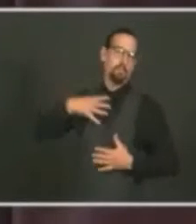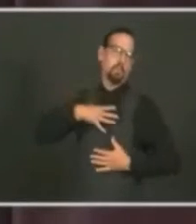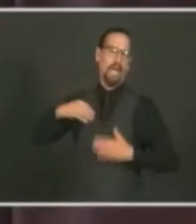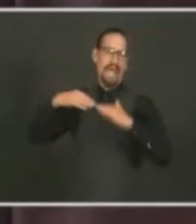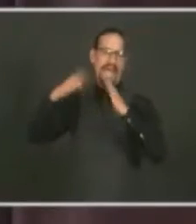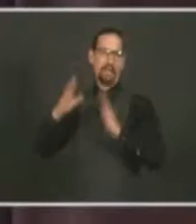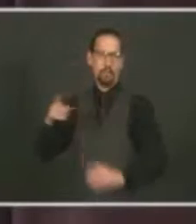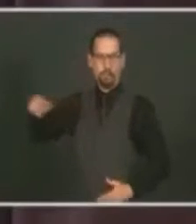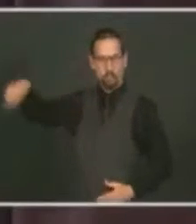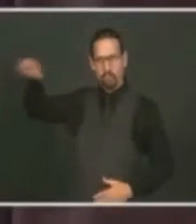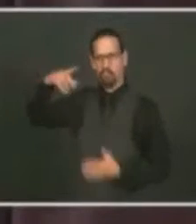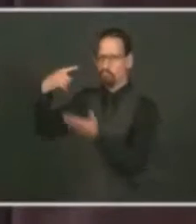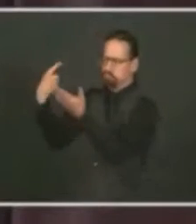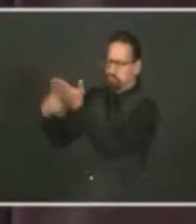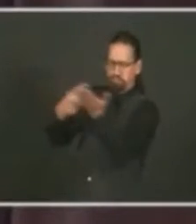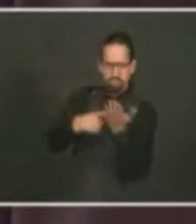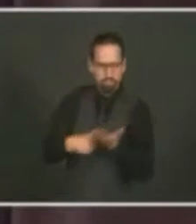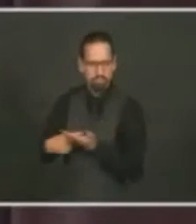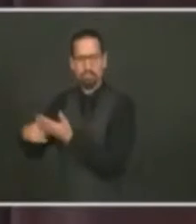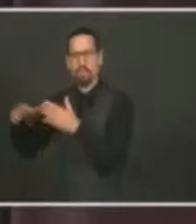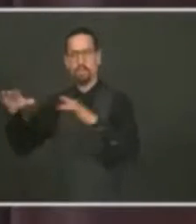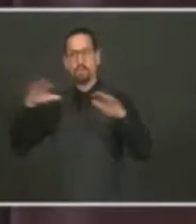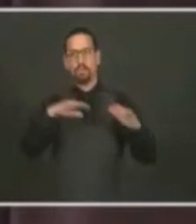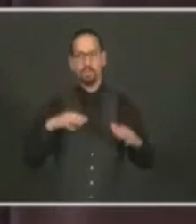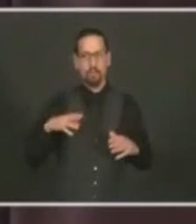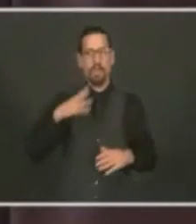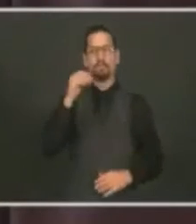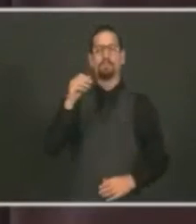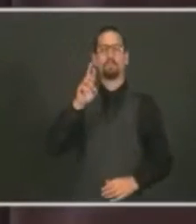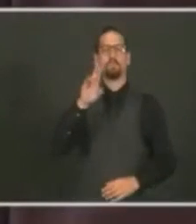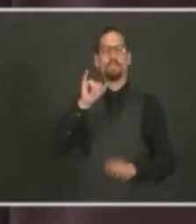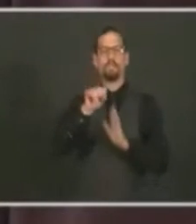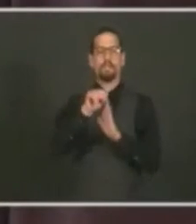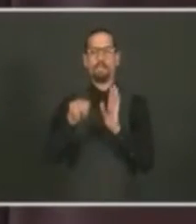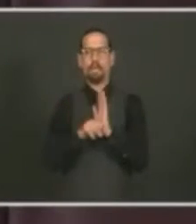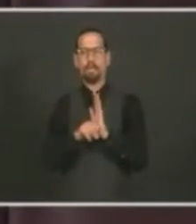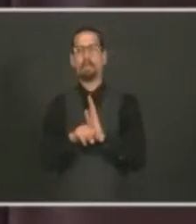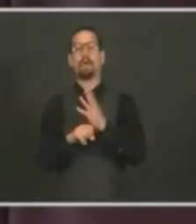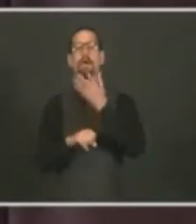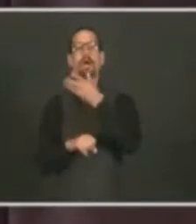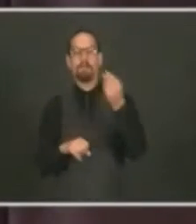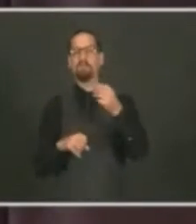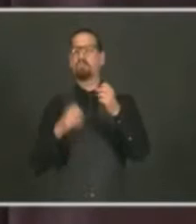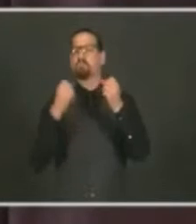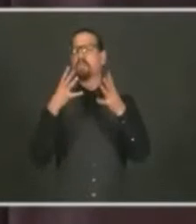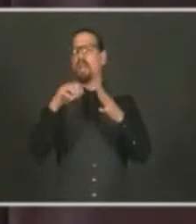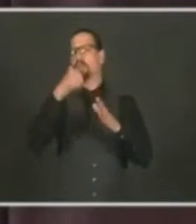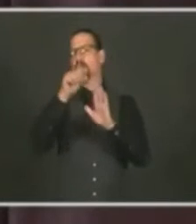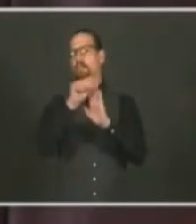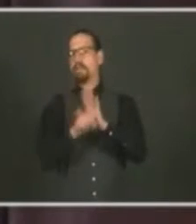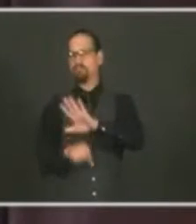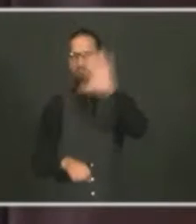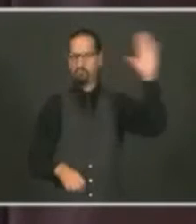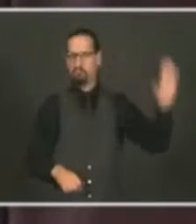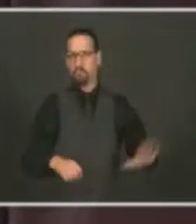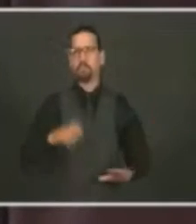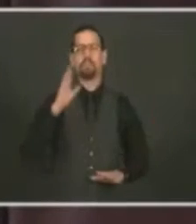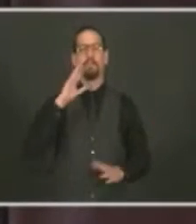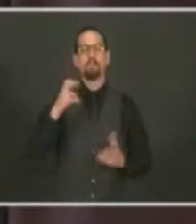week, Rhode Island, along with every state in America, is going to start receiving a new, pretty